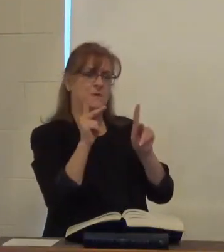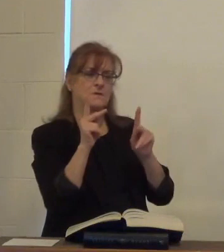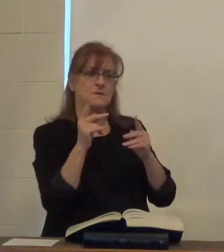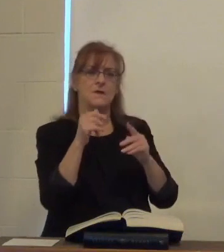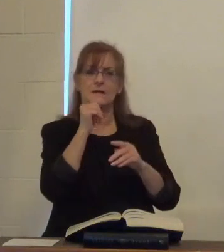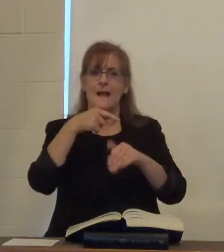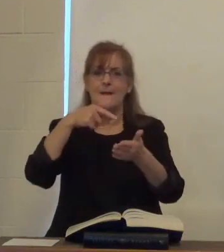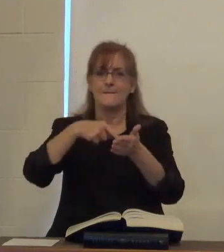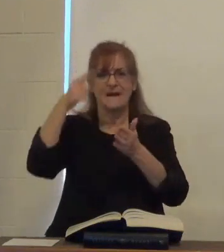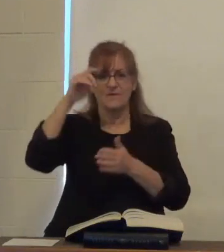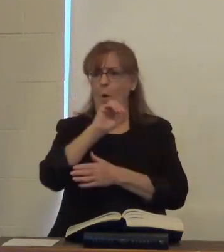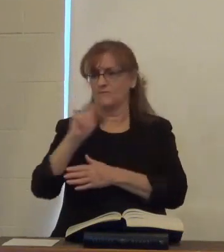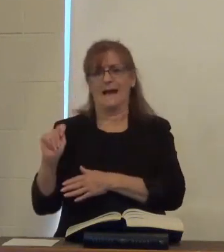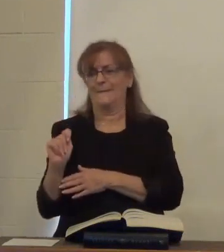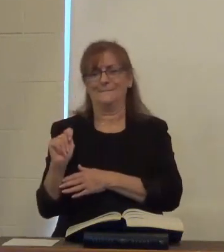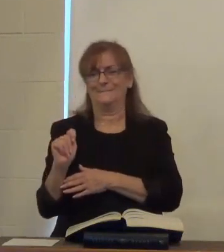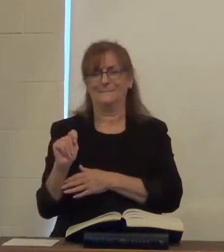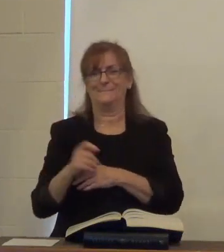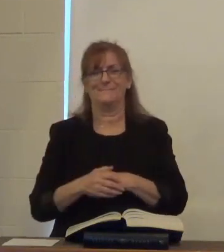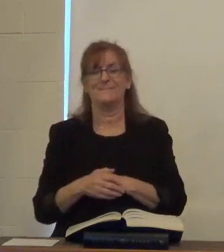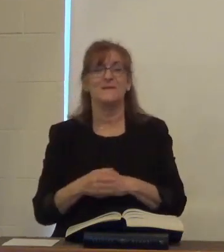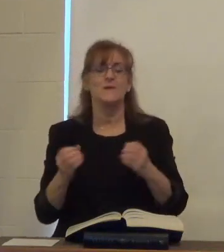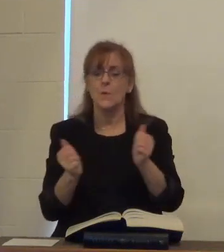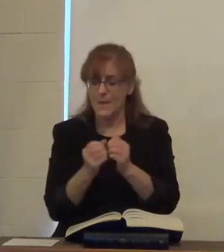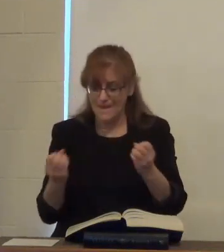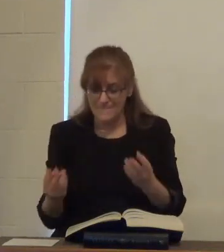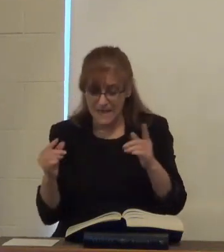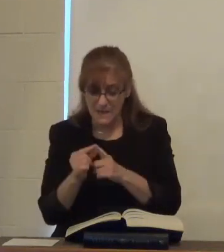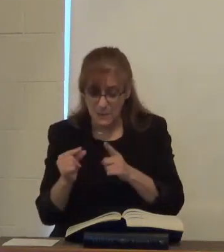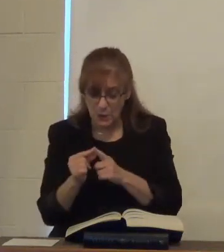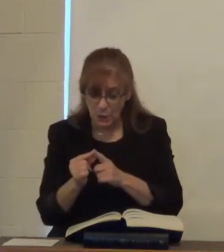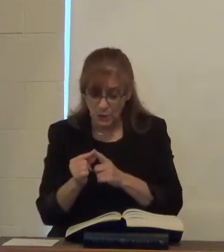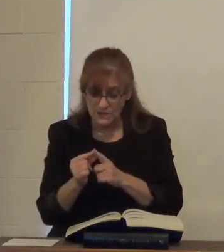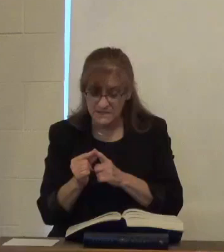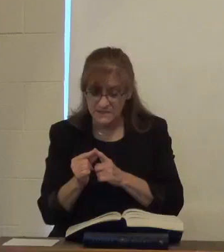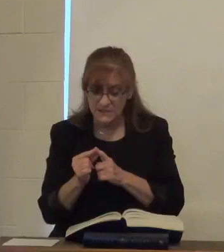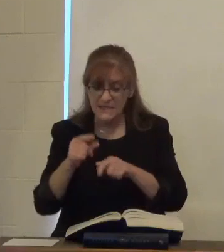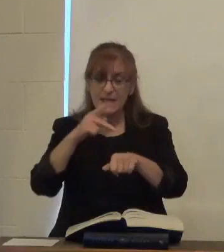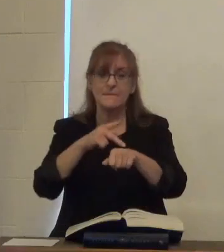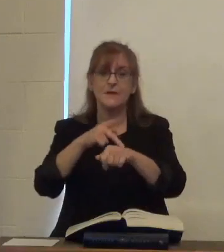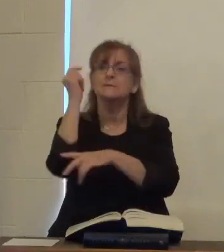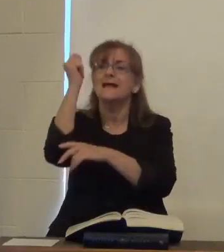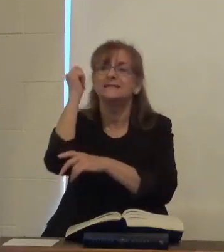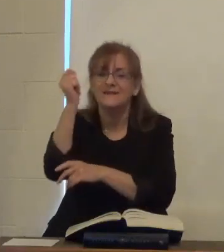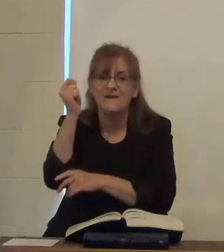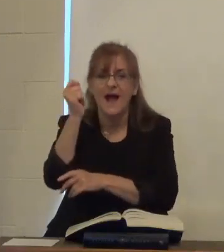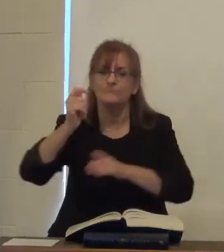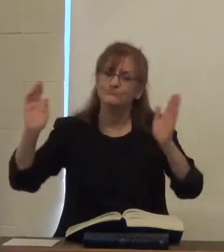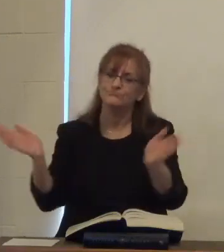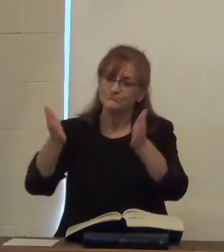for overtime. And with many other words, what did he do with those other words? He did testify and